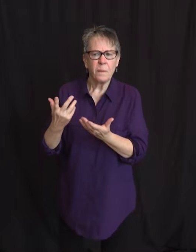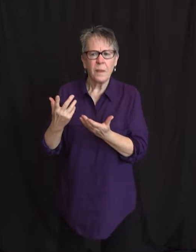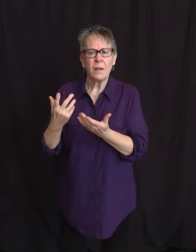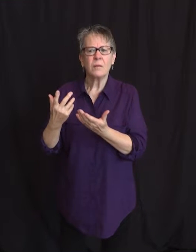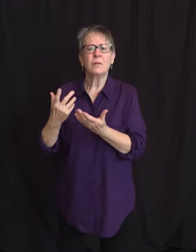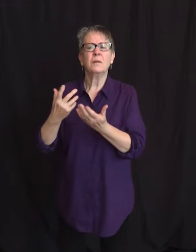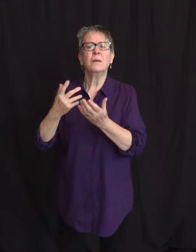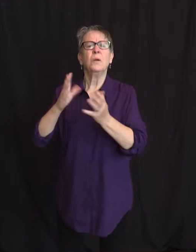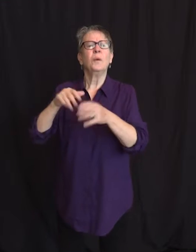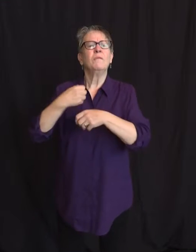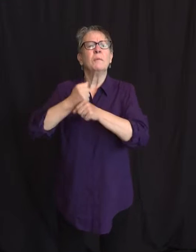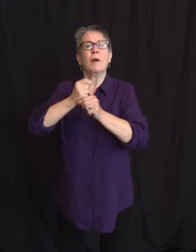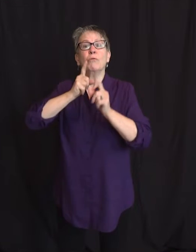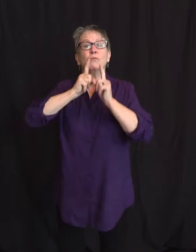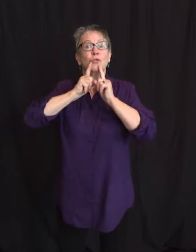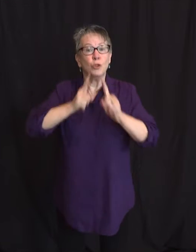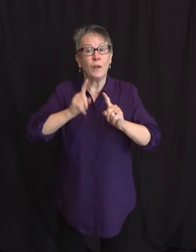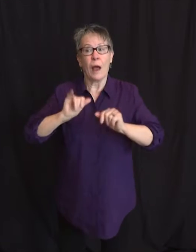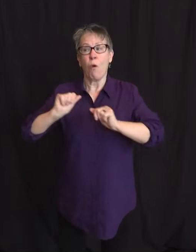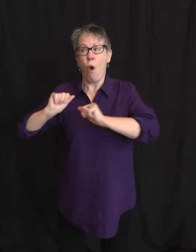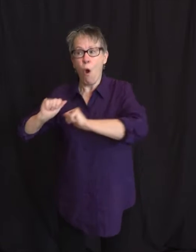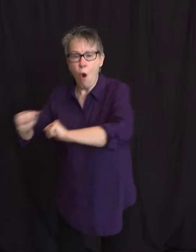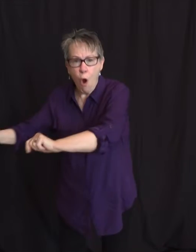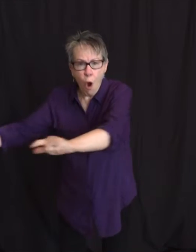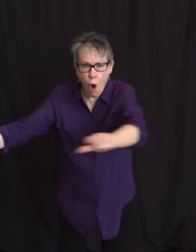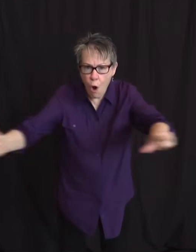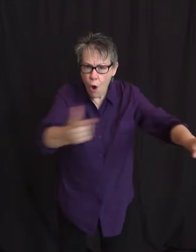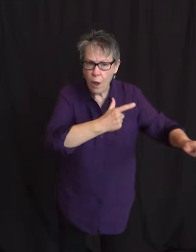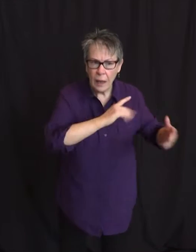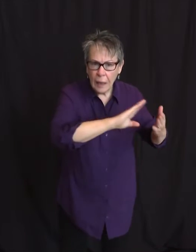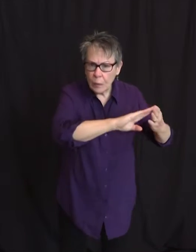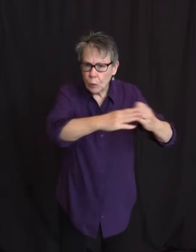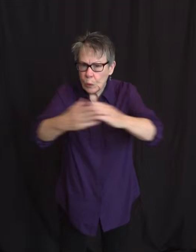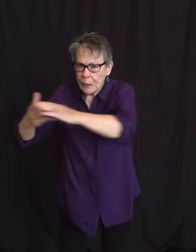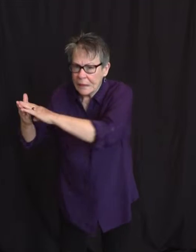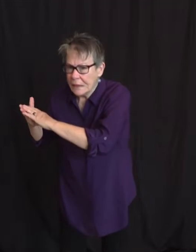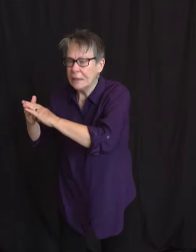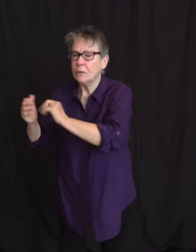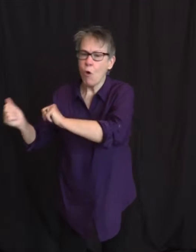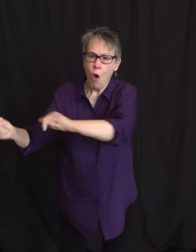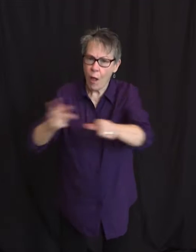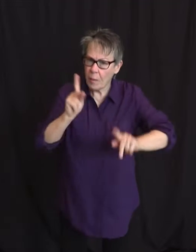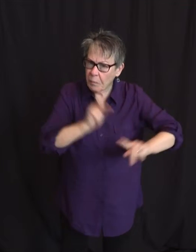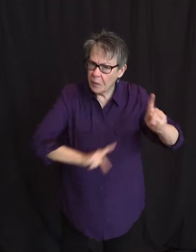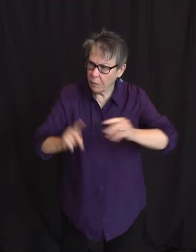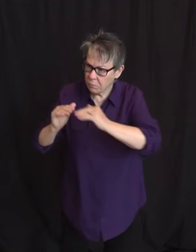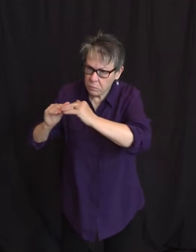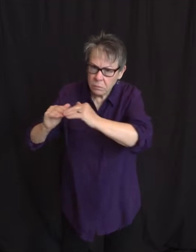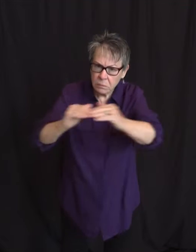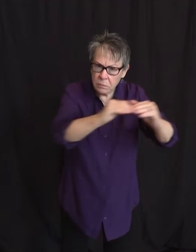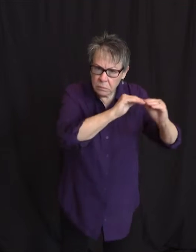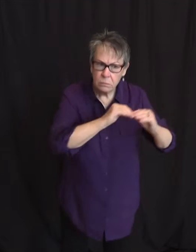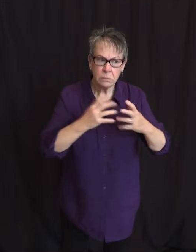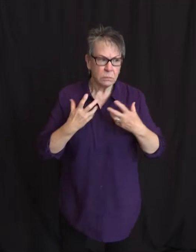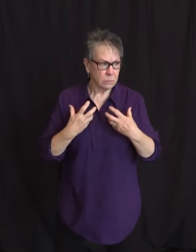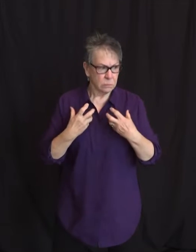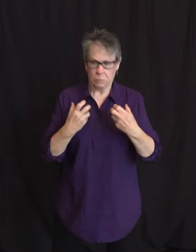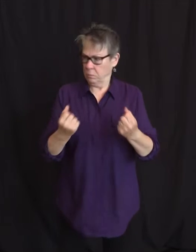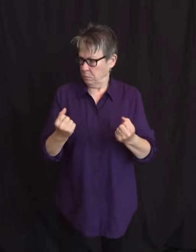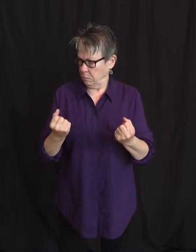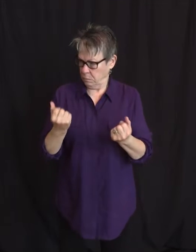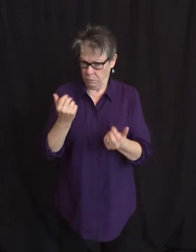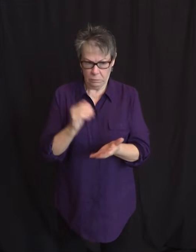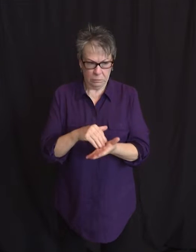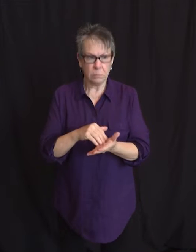but our system must ensure equity as we get to that point. COVID-19 did not create the inequities